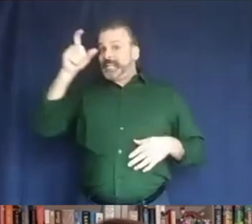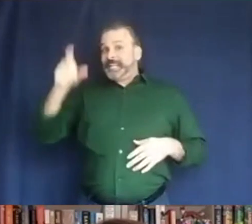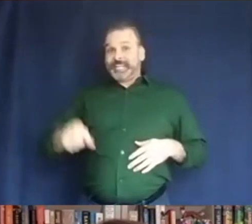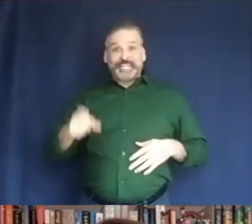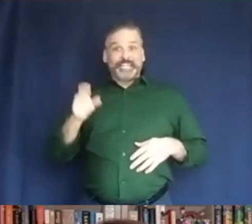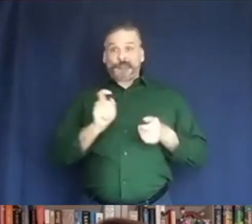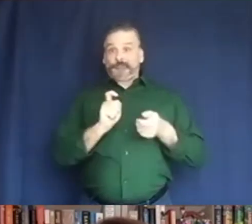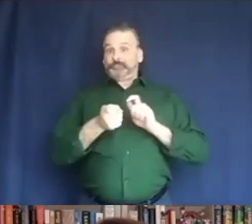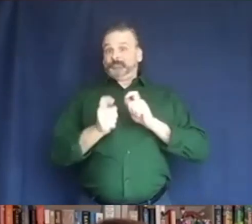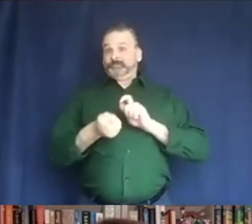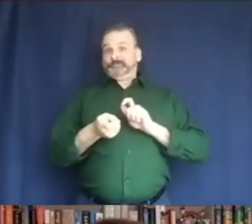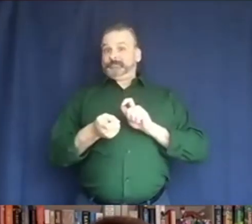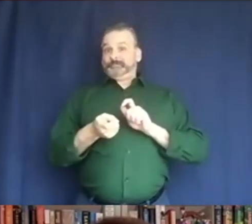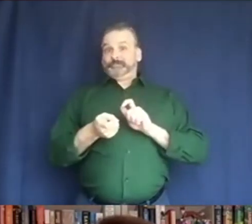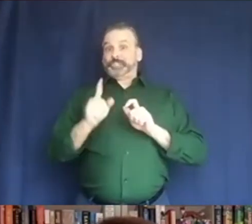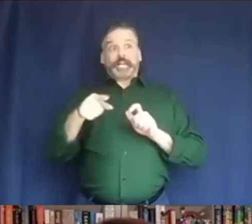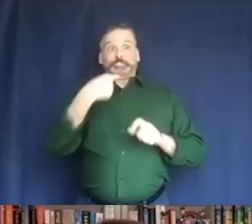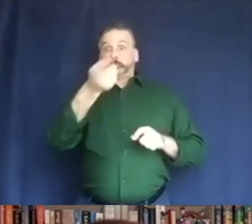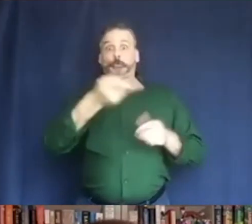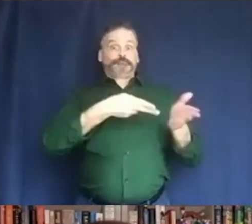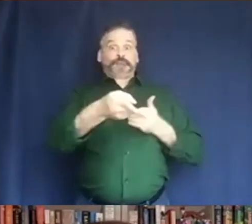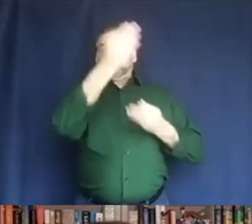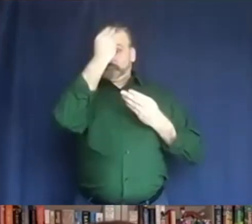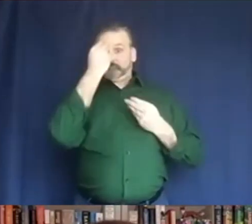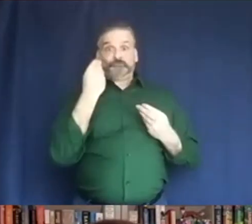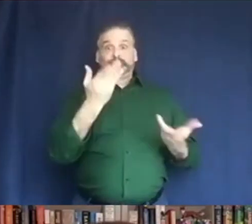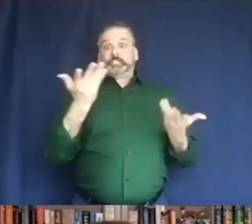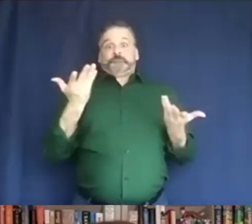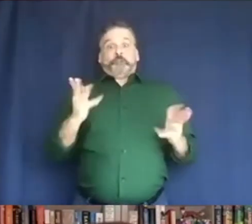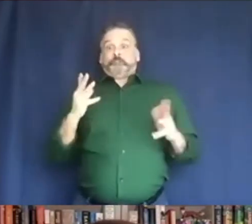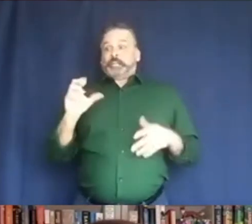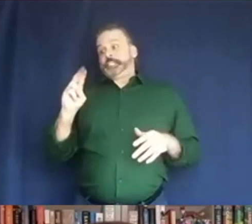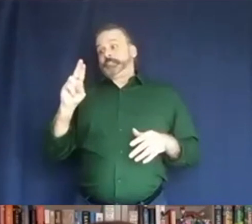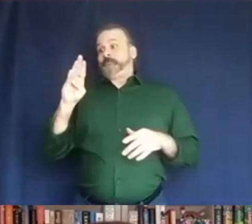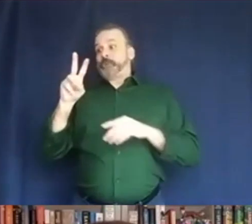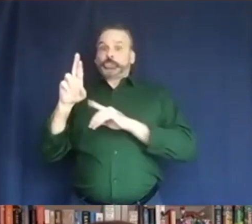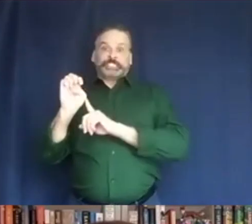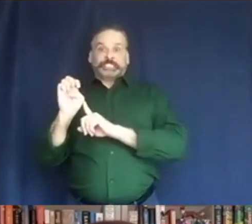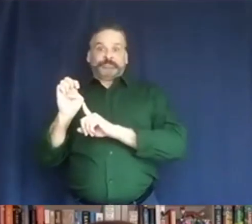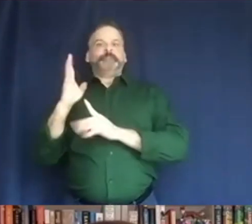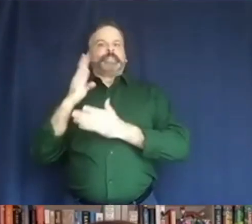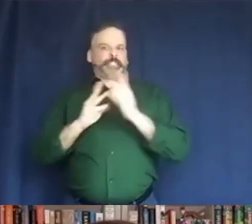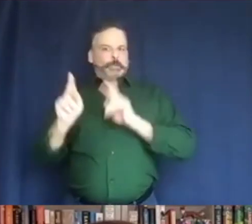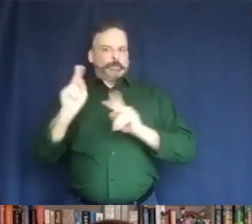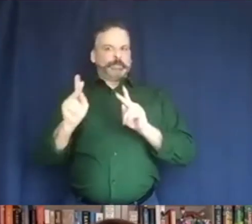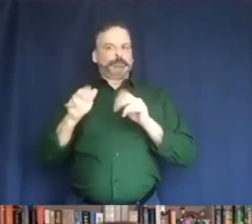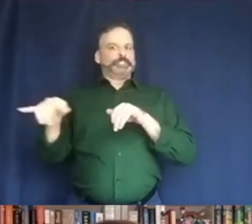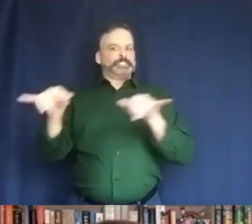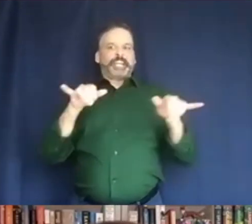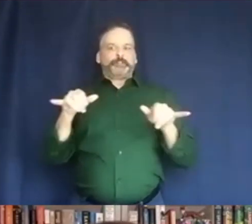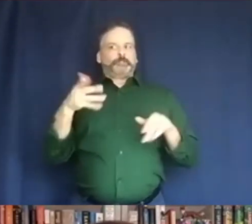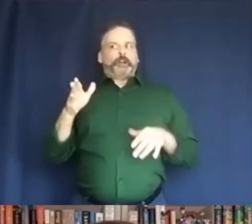subvert anything. I just told it like it was. And it was already subversive by, you know, some people's standards as is, just